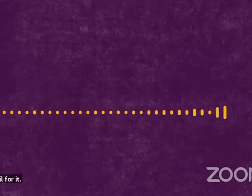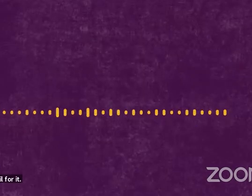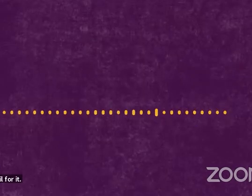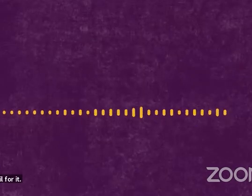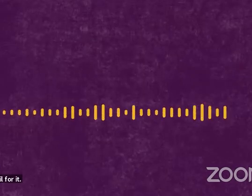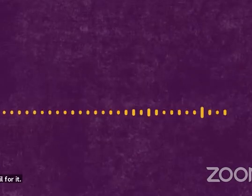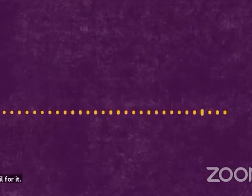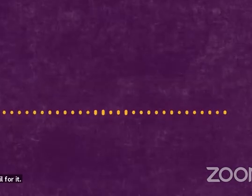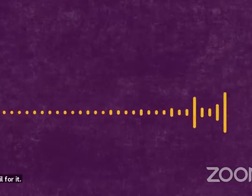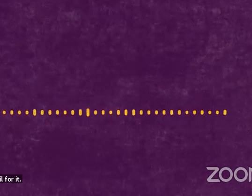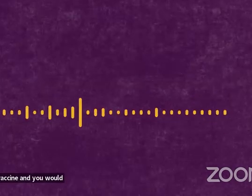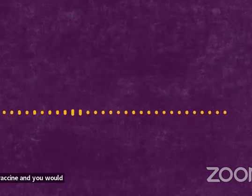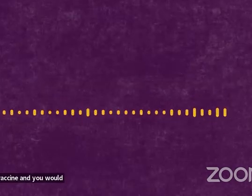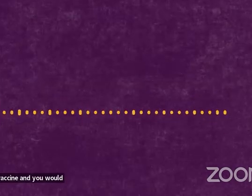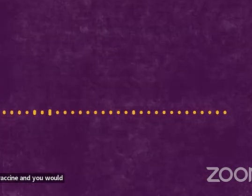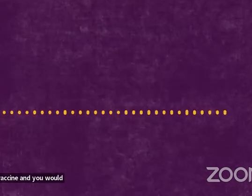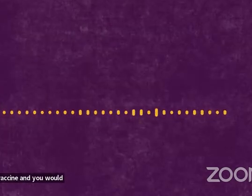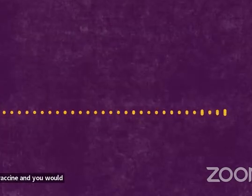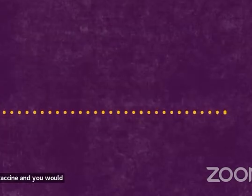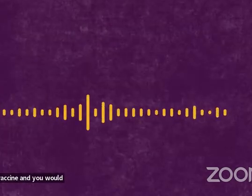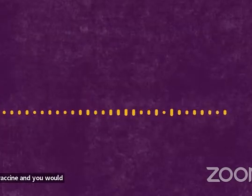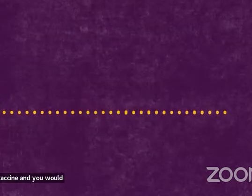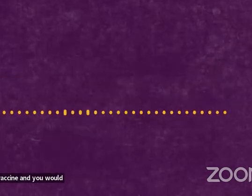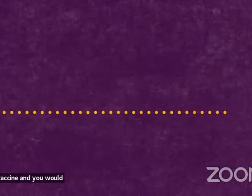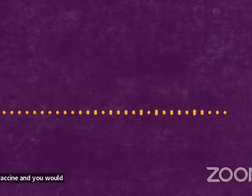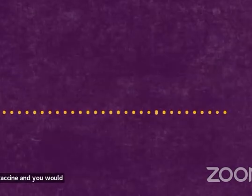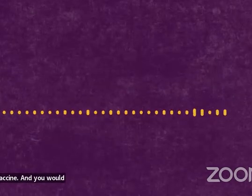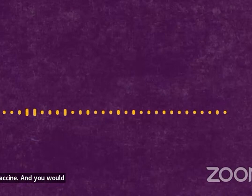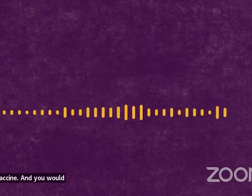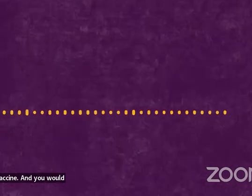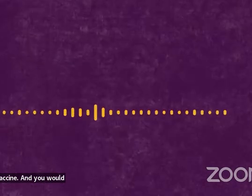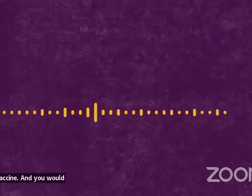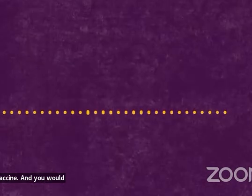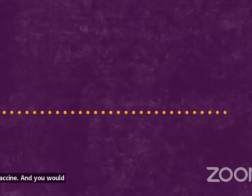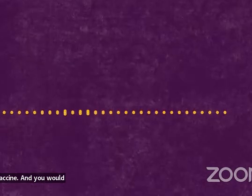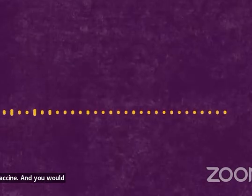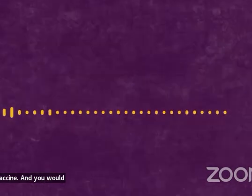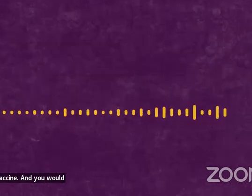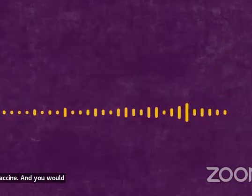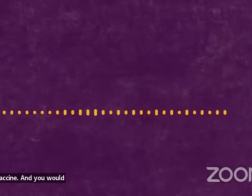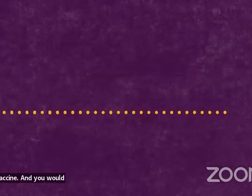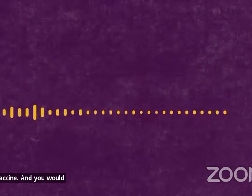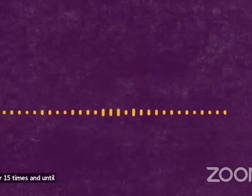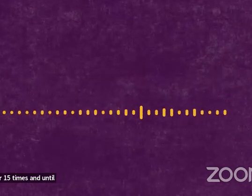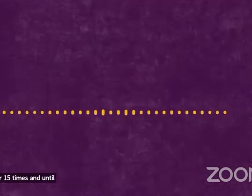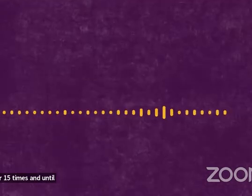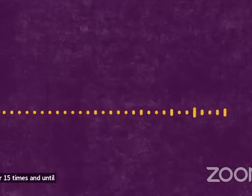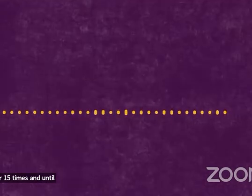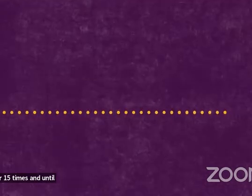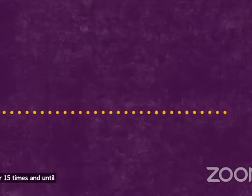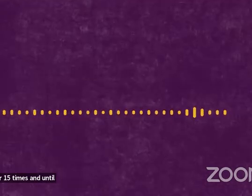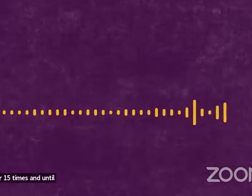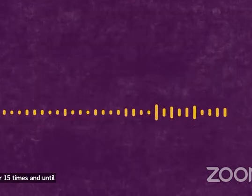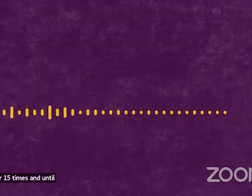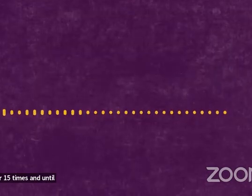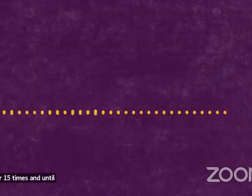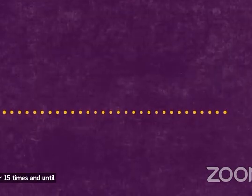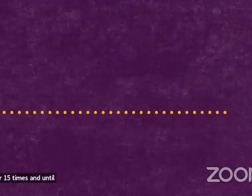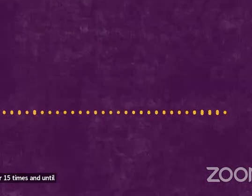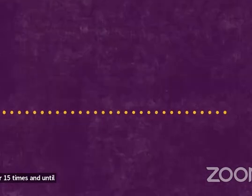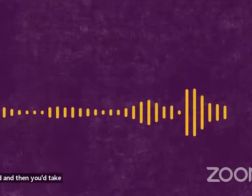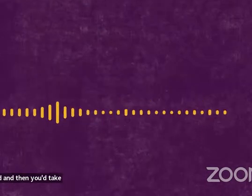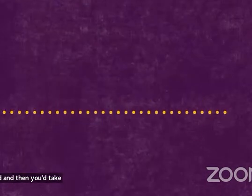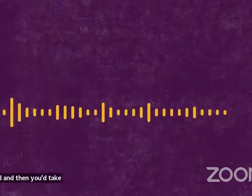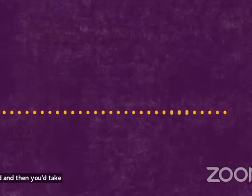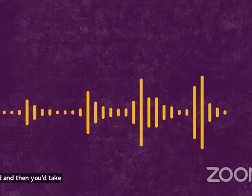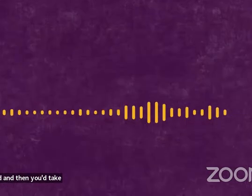and you would just prick the skin about 12 or 15 times and until there was a little trace of blood and then you'd take another